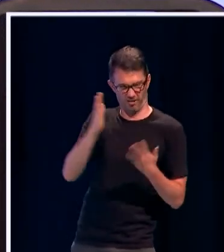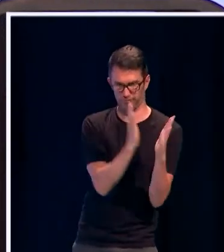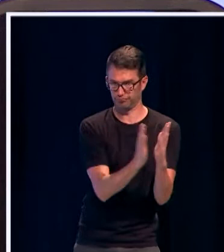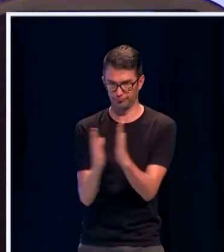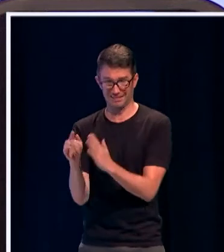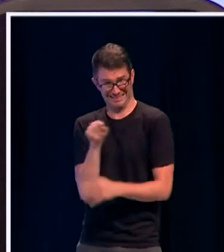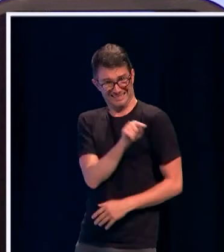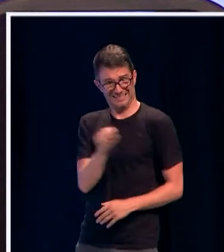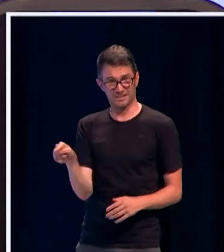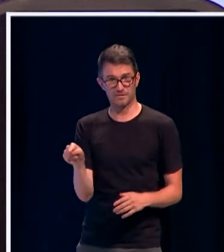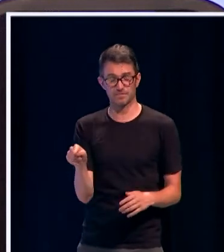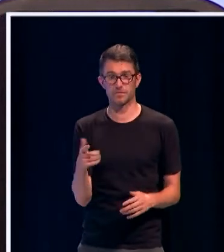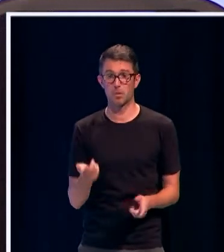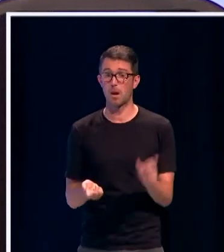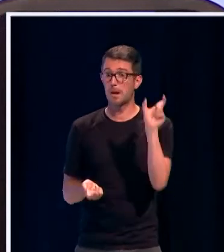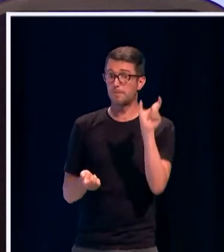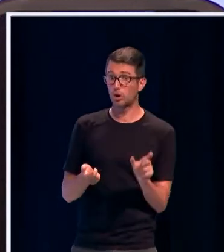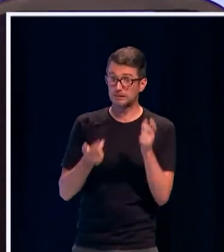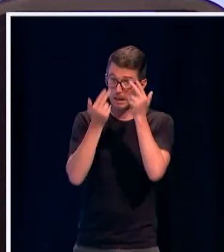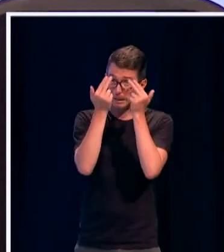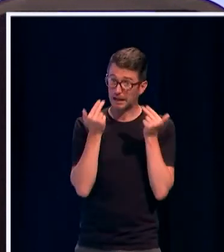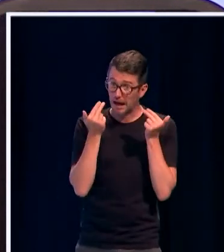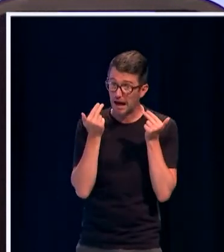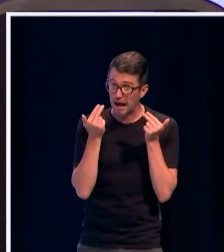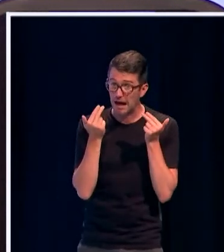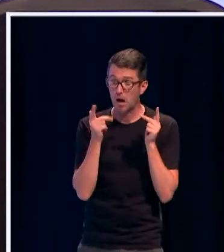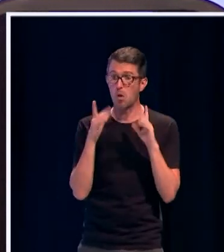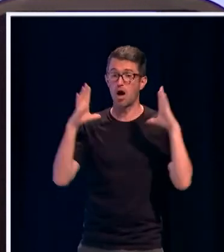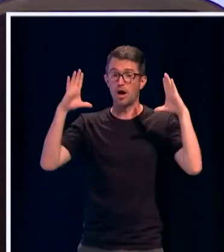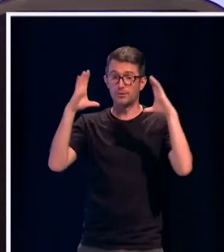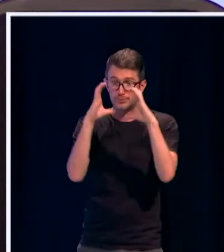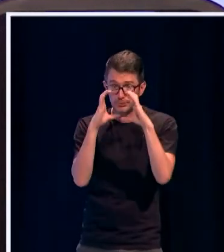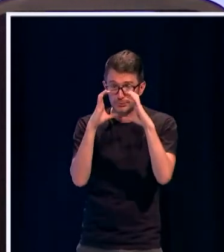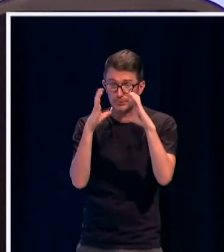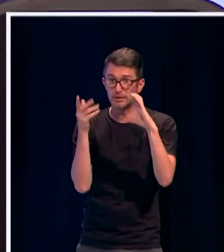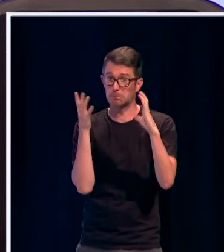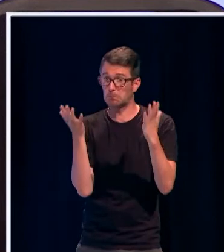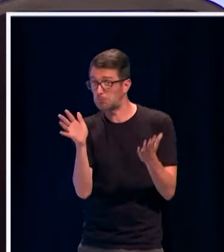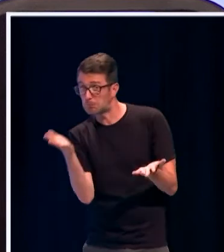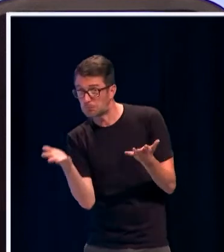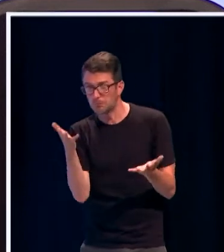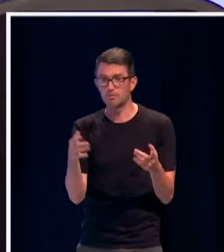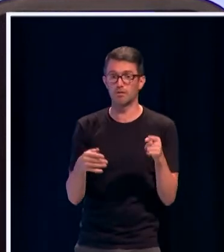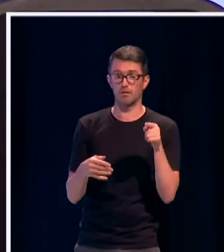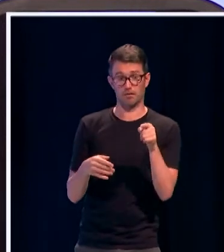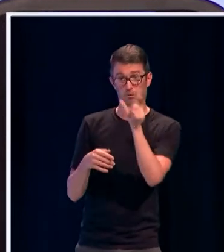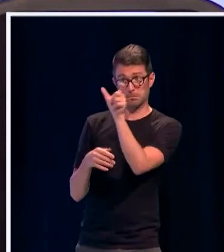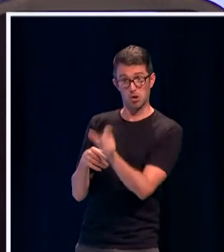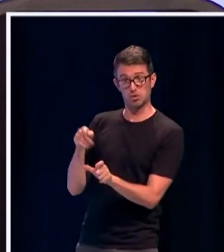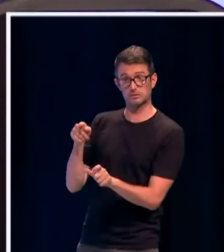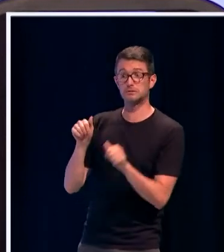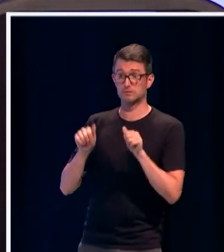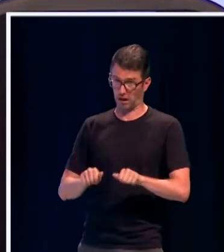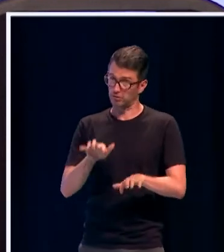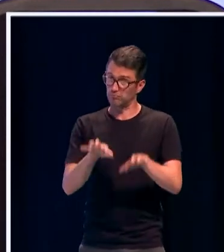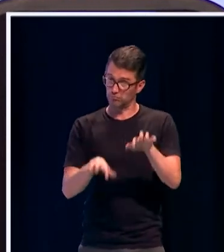blind or has low vision to put images into their presentations, and artificial intelligence will then design the slide